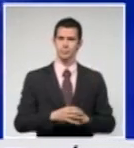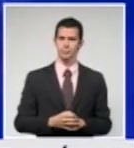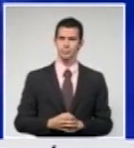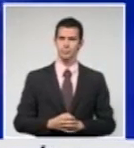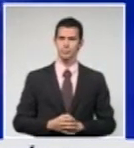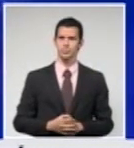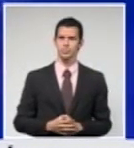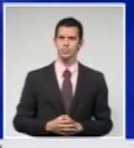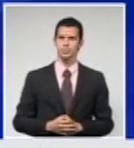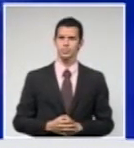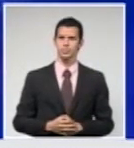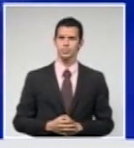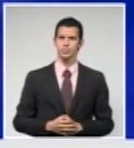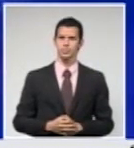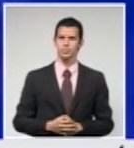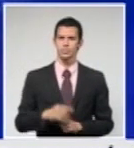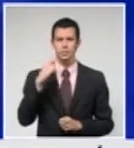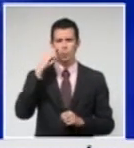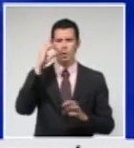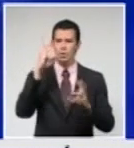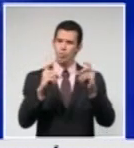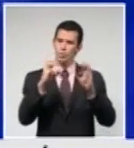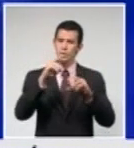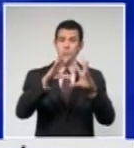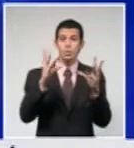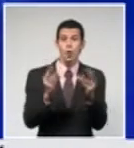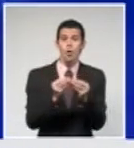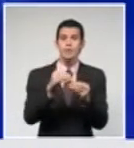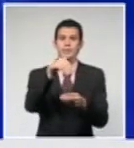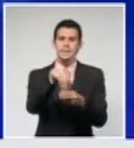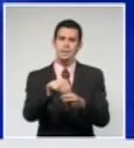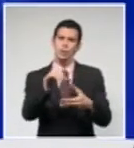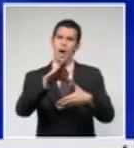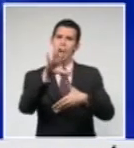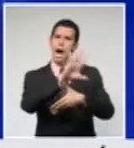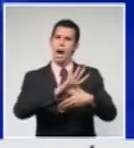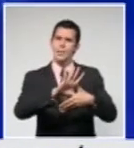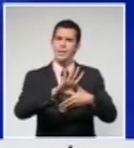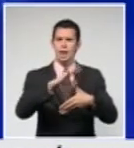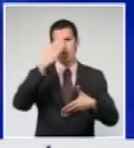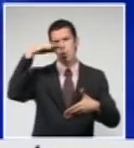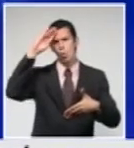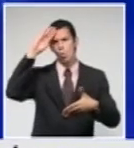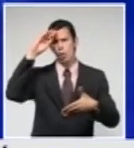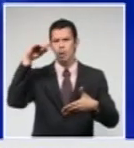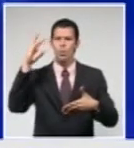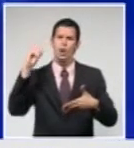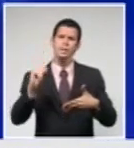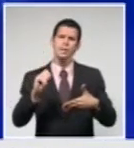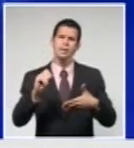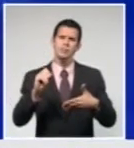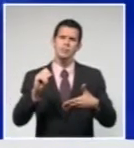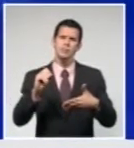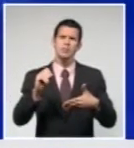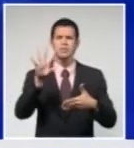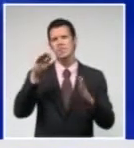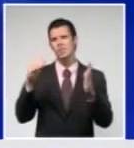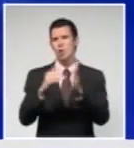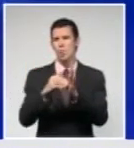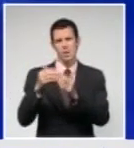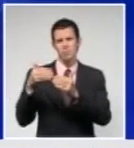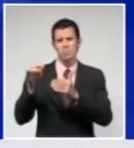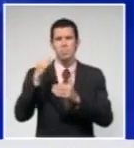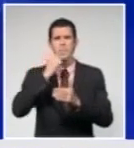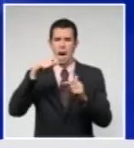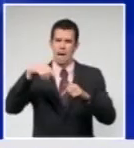mortality rates, Mexico has the highest, standing at 10.33%, then Ecuador